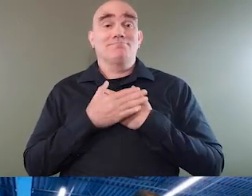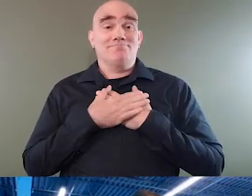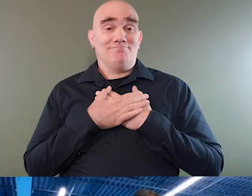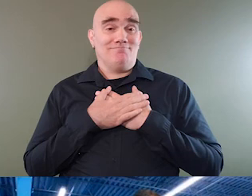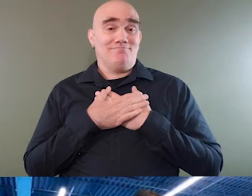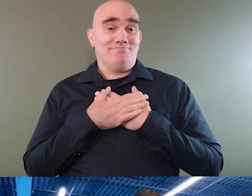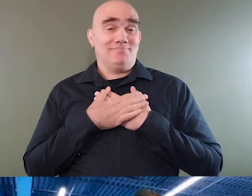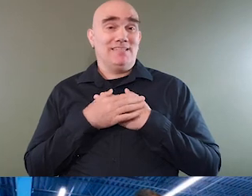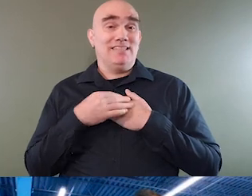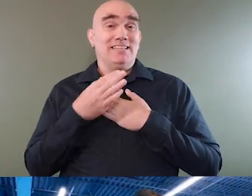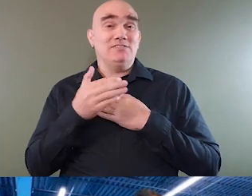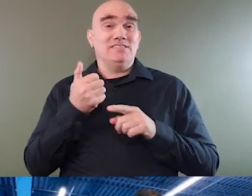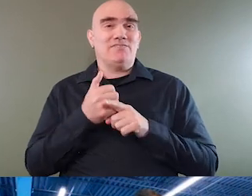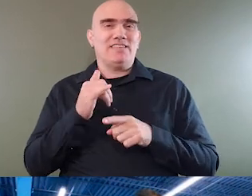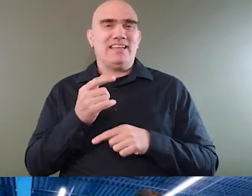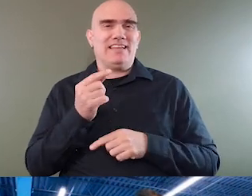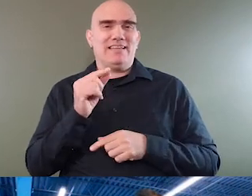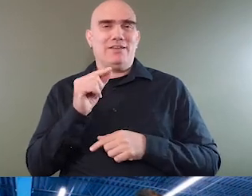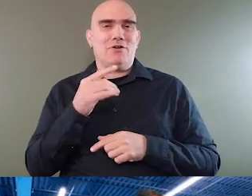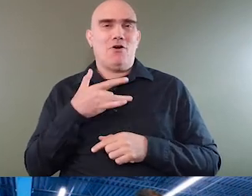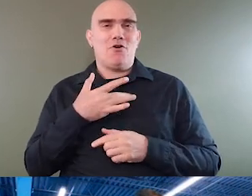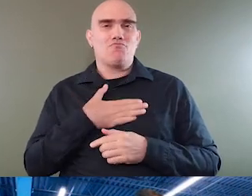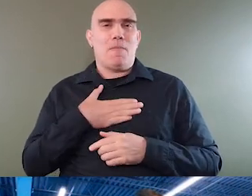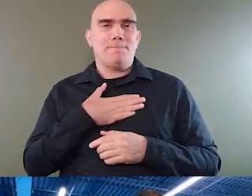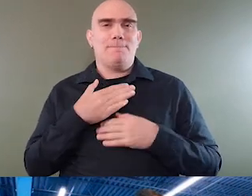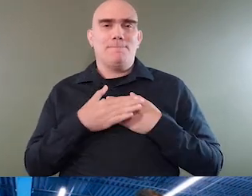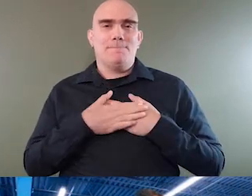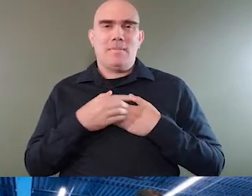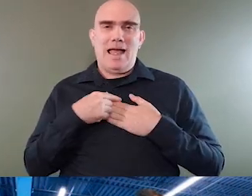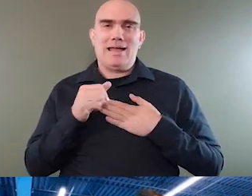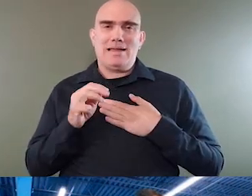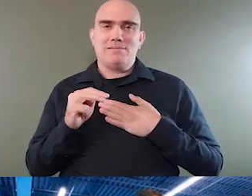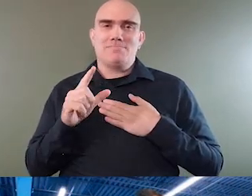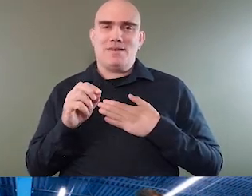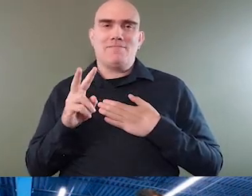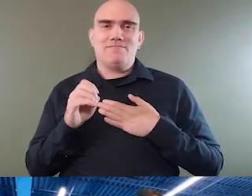that little heart rub. I am